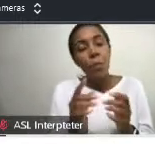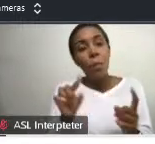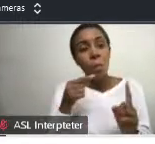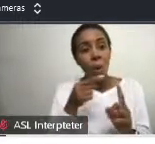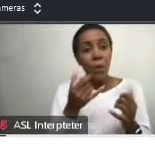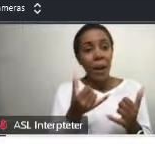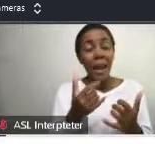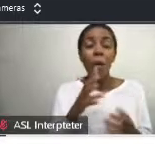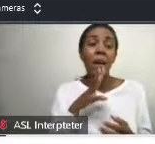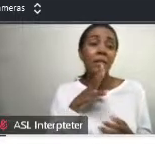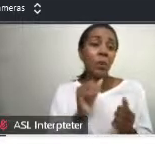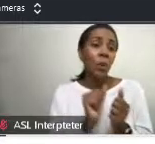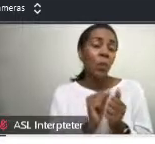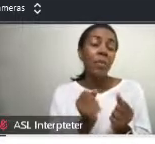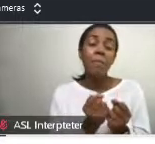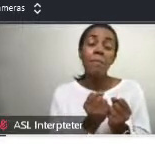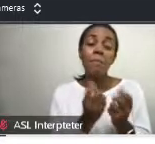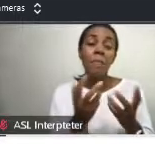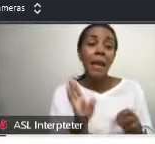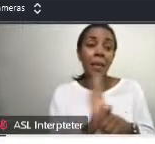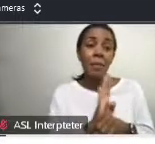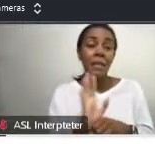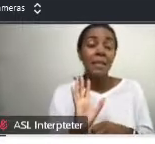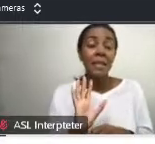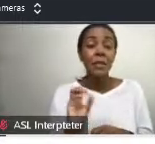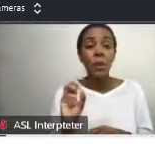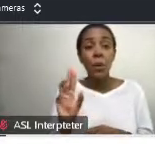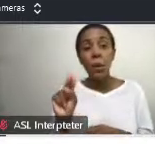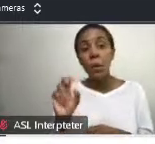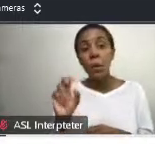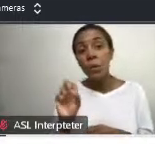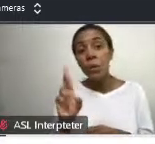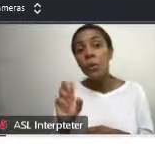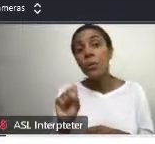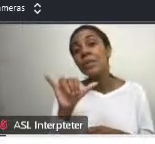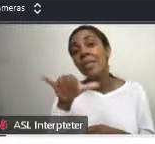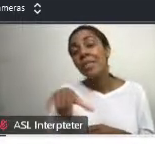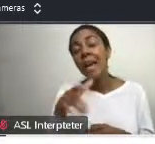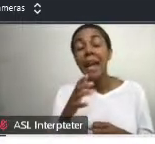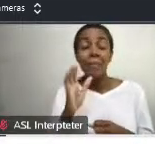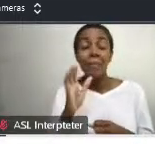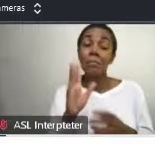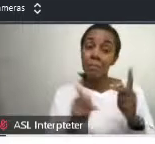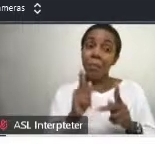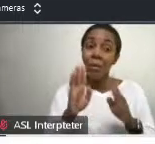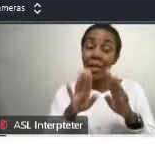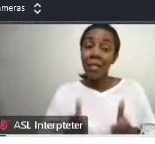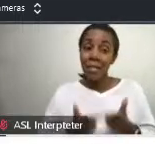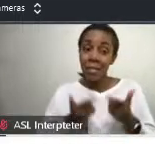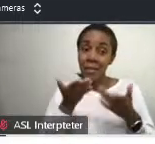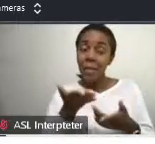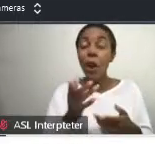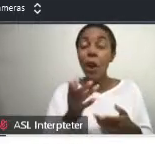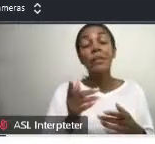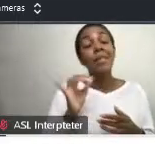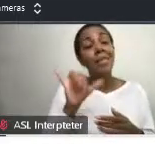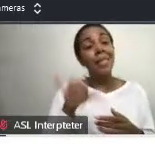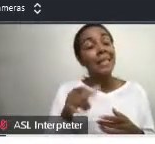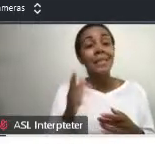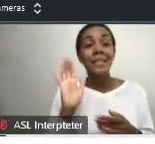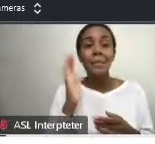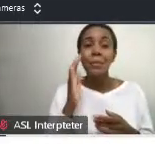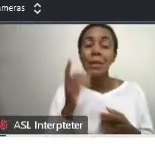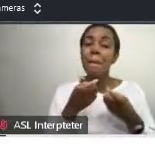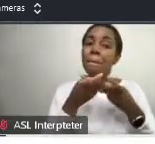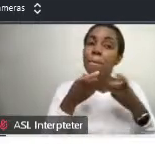with a number of business owners out there, and that seems to be, and residents, that seems to be a major concern.